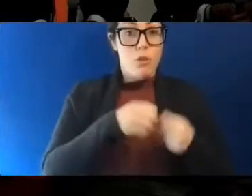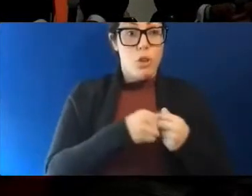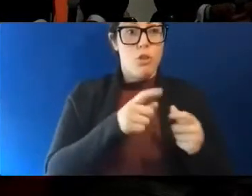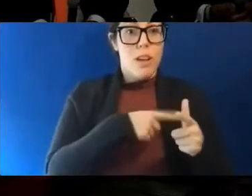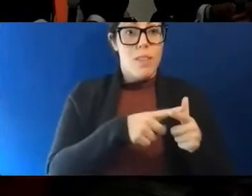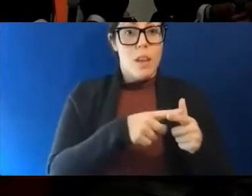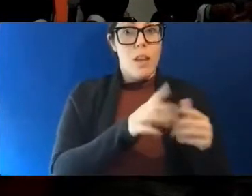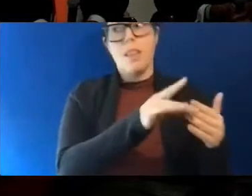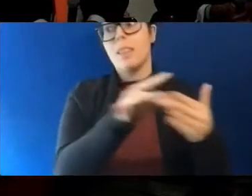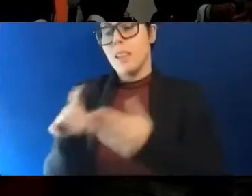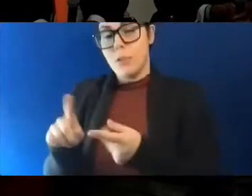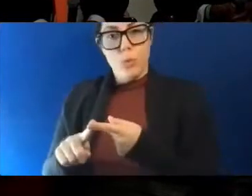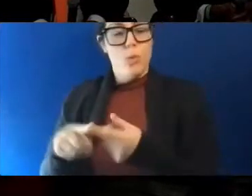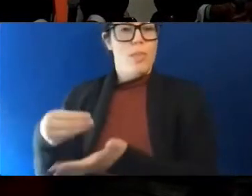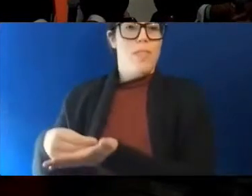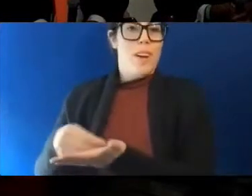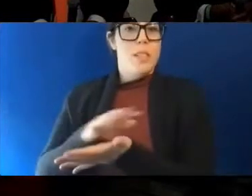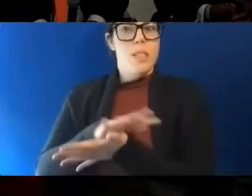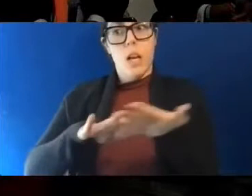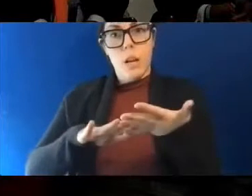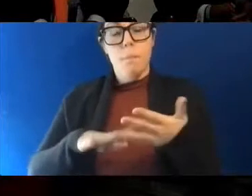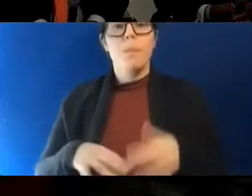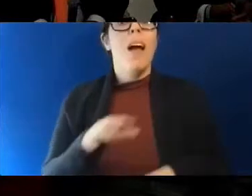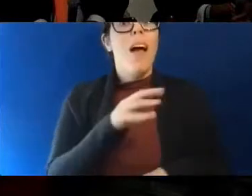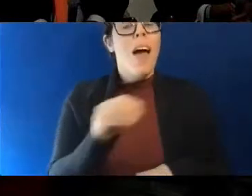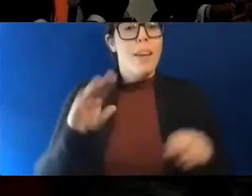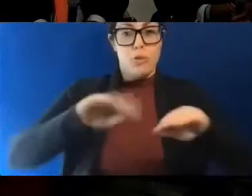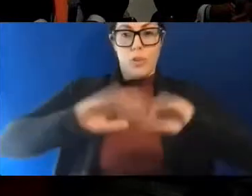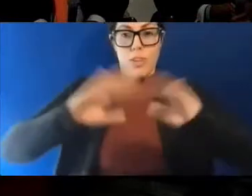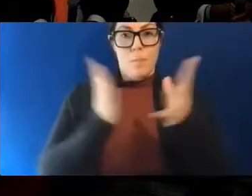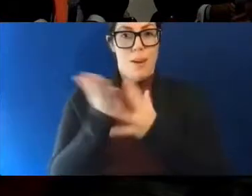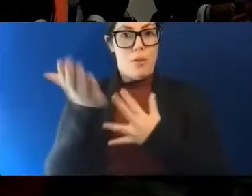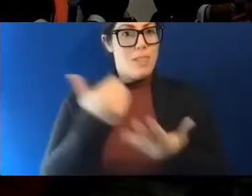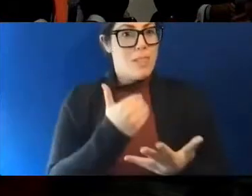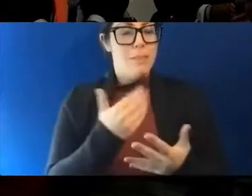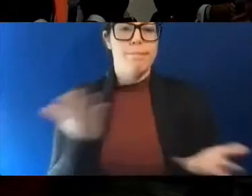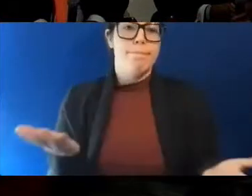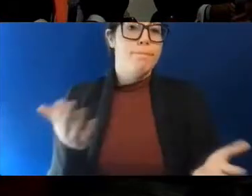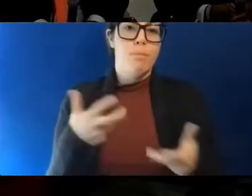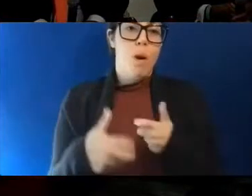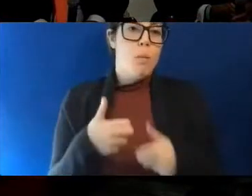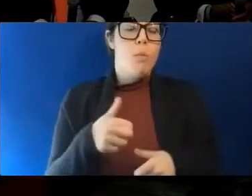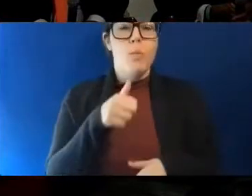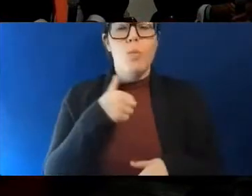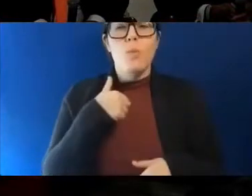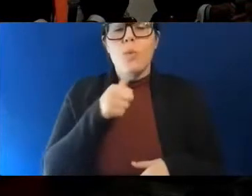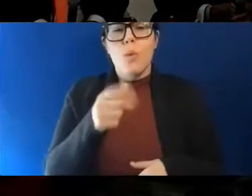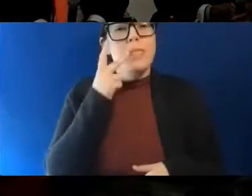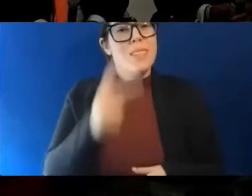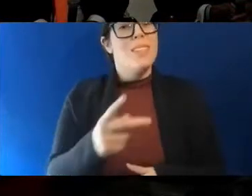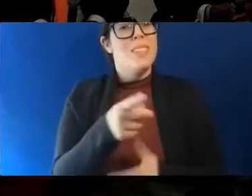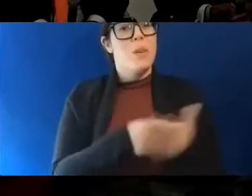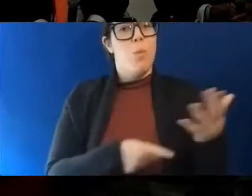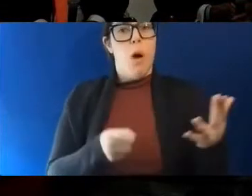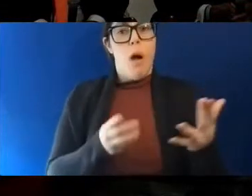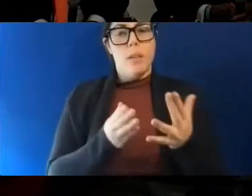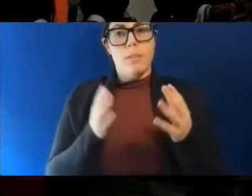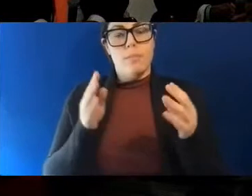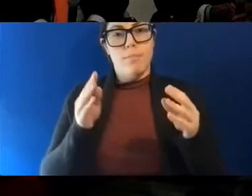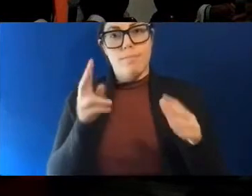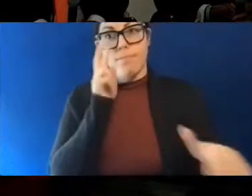then finally, we have a real problem with transparency. We don't see what is and is not going there. So many of our